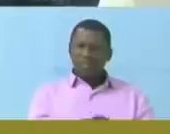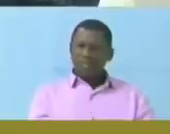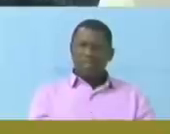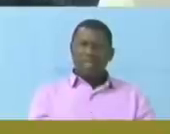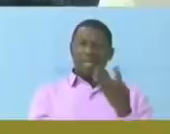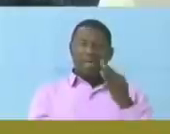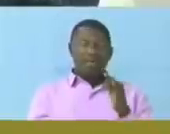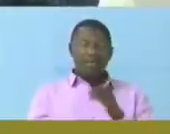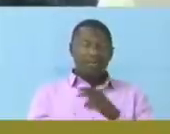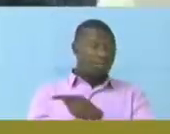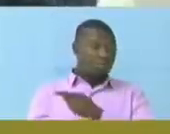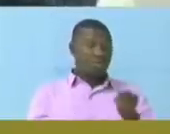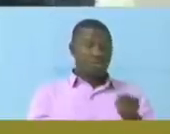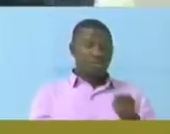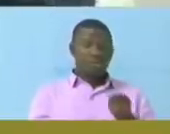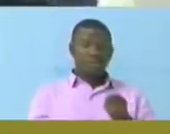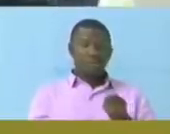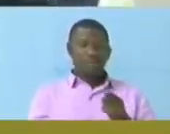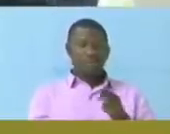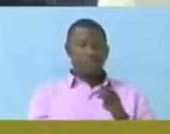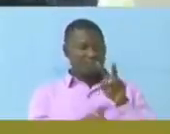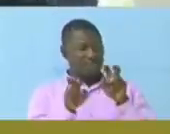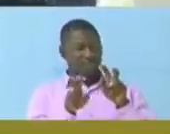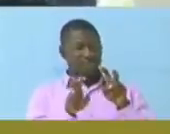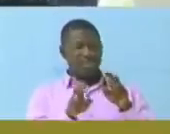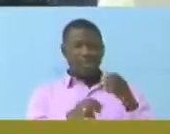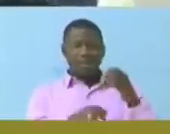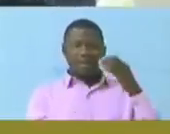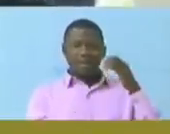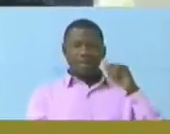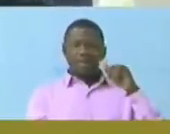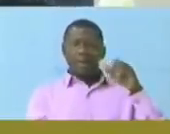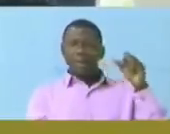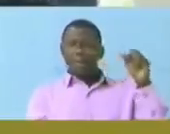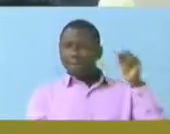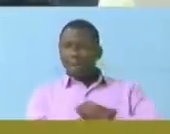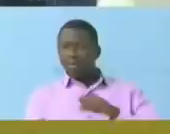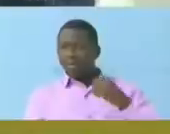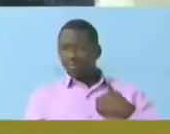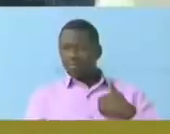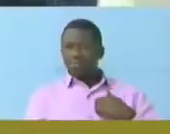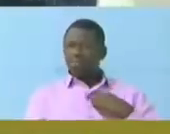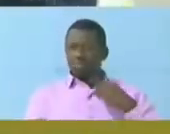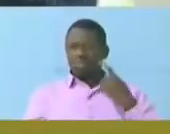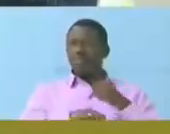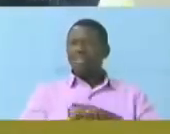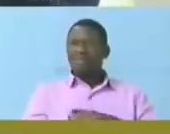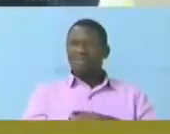So even these seemingly evil people can sometimes extend courtesy